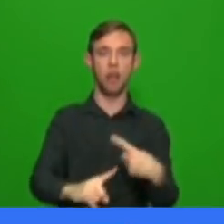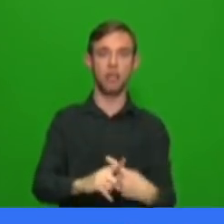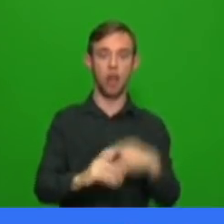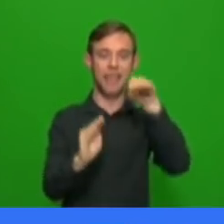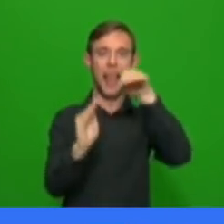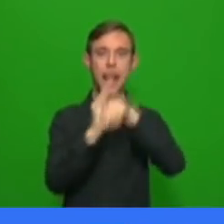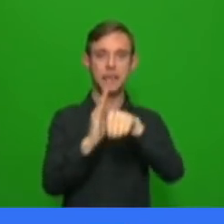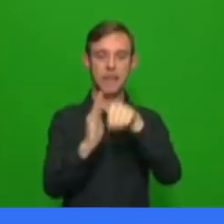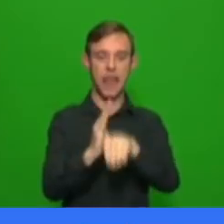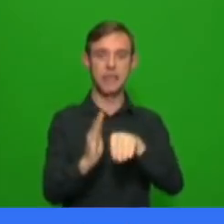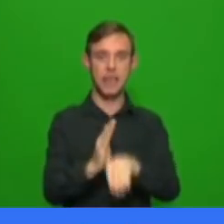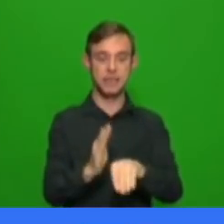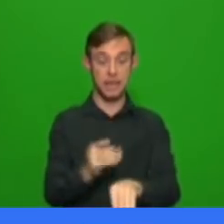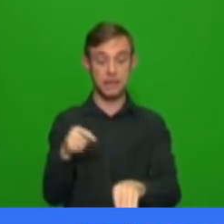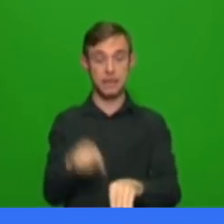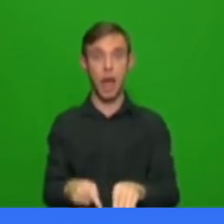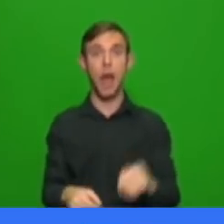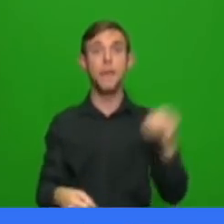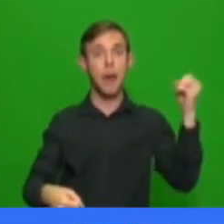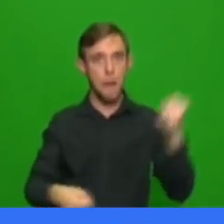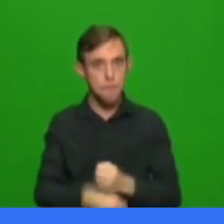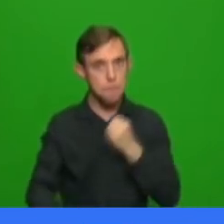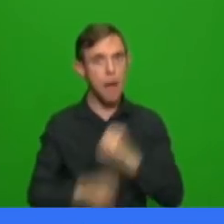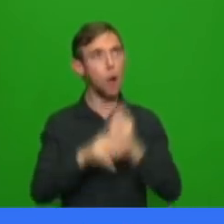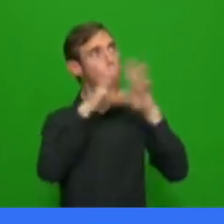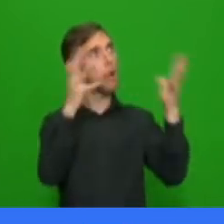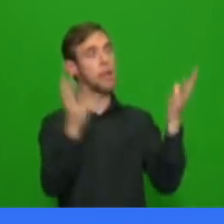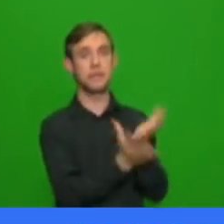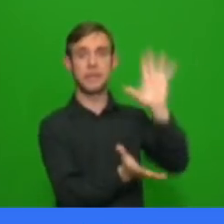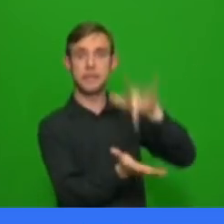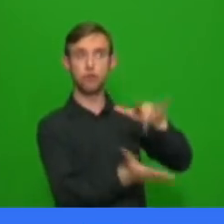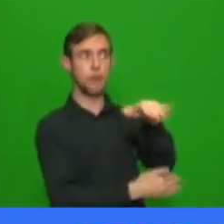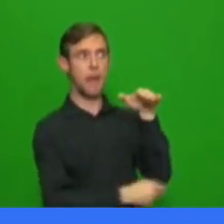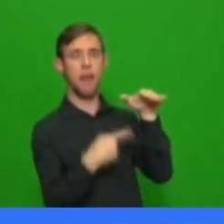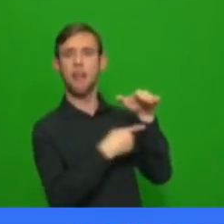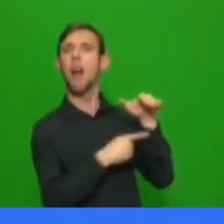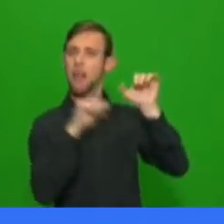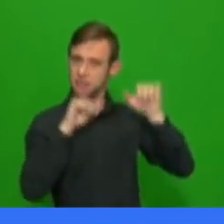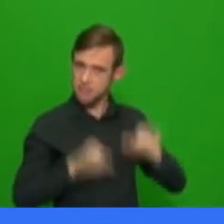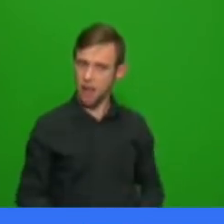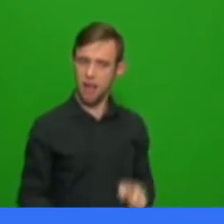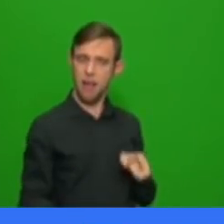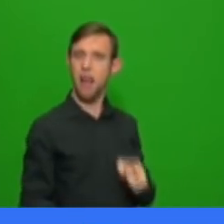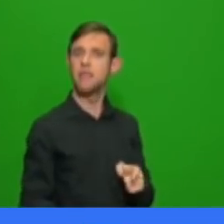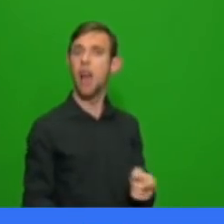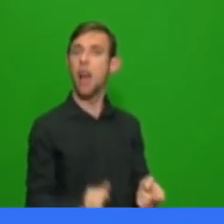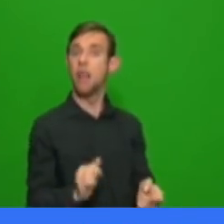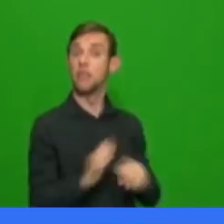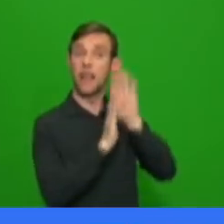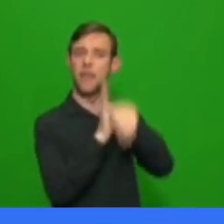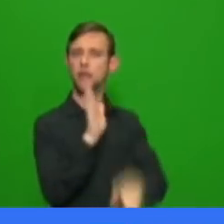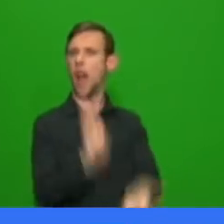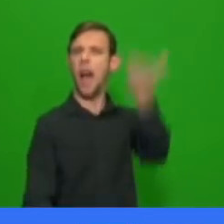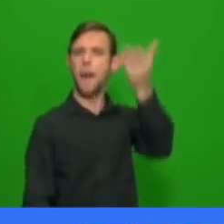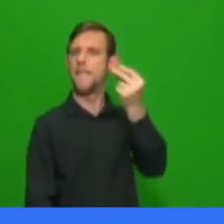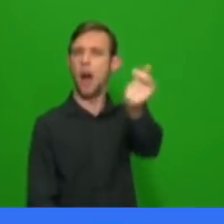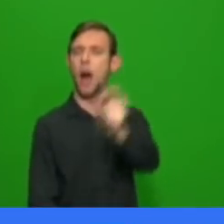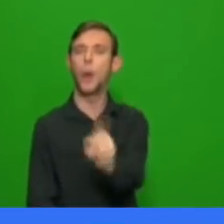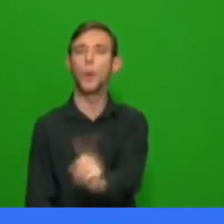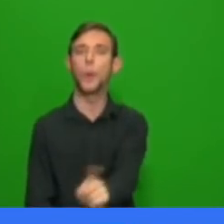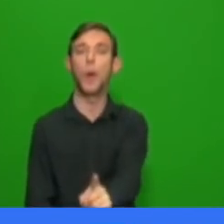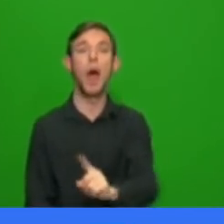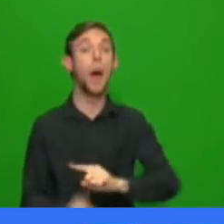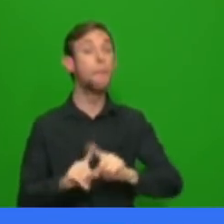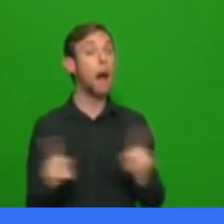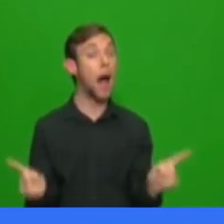to put monetary policy normalization on hold. However, the risk of a renewed tightening